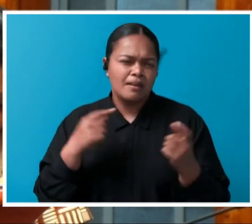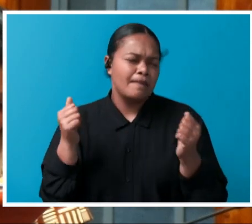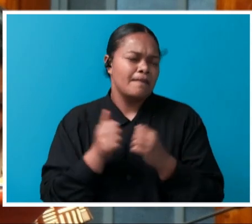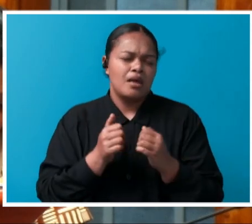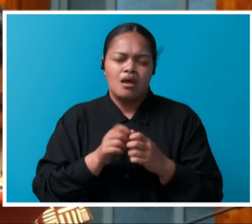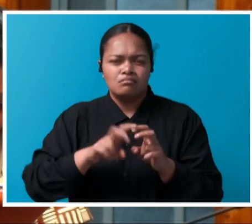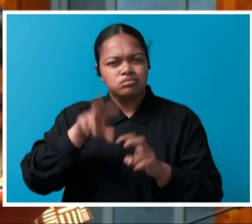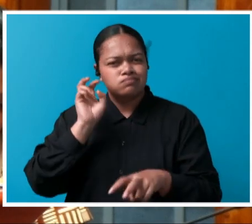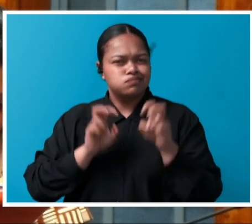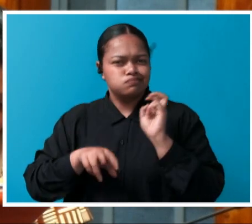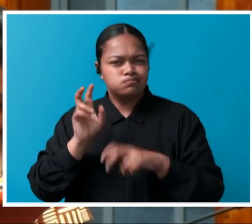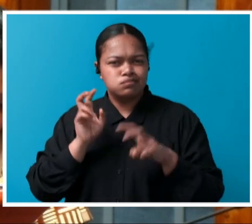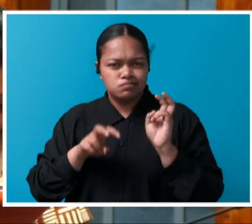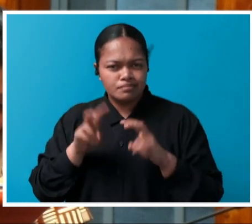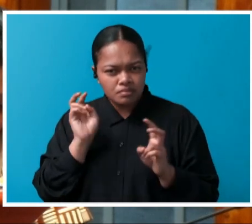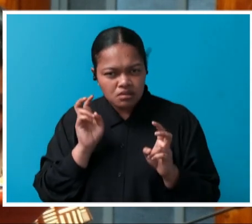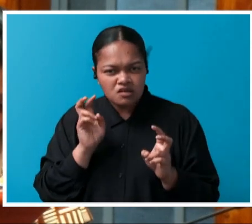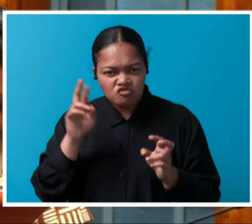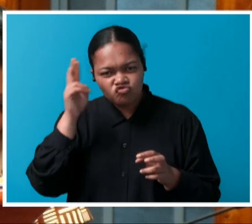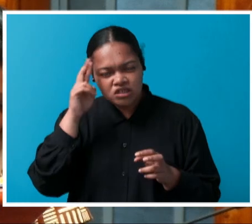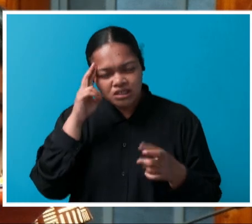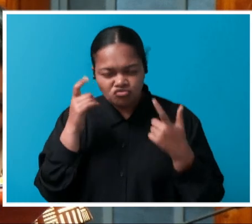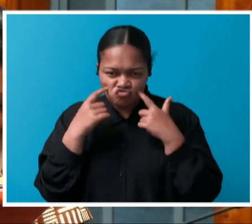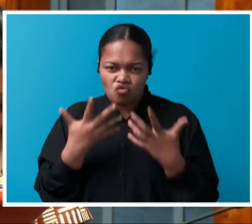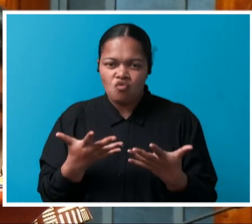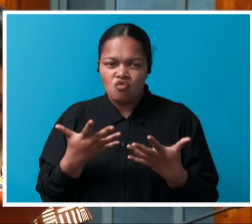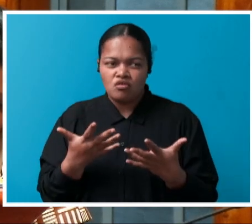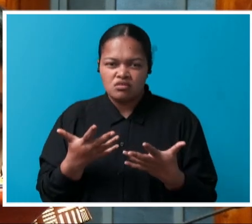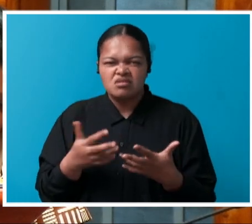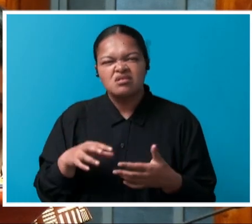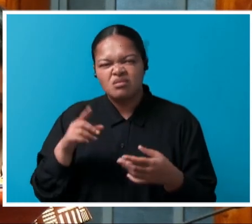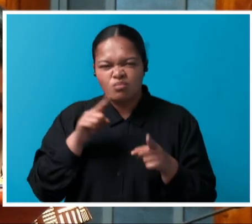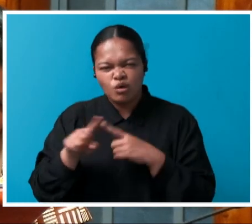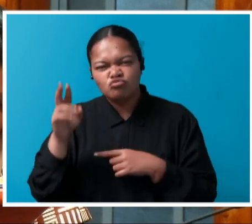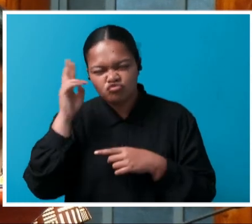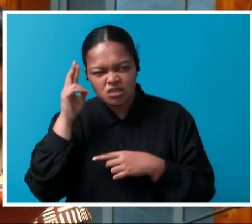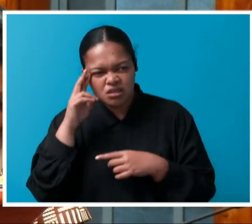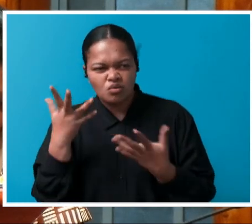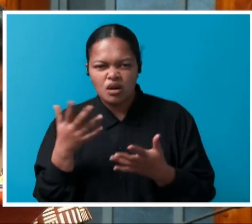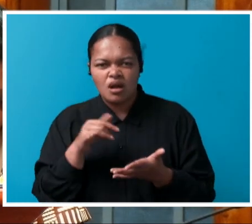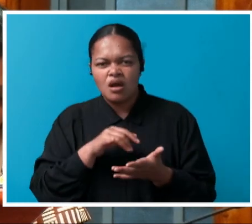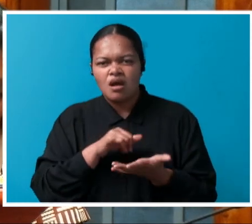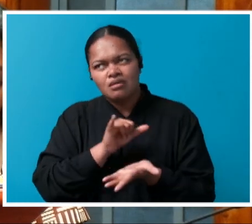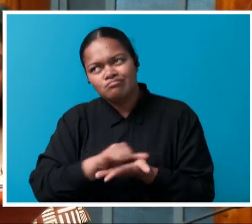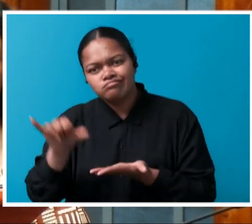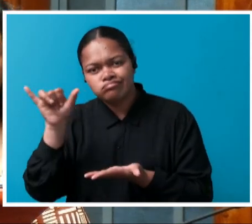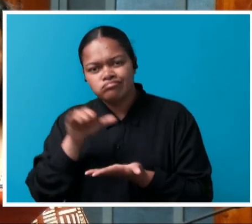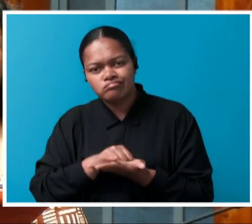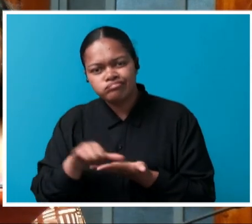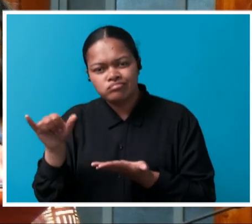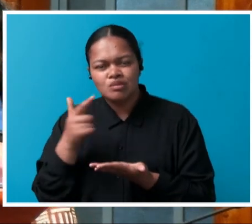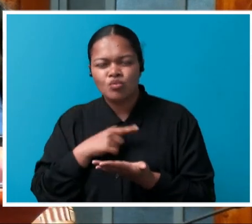from teachers, and reasons have varied. Notable reasons have been attributed to migration due to better